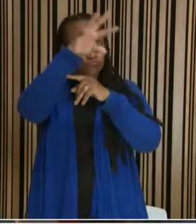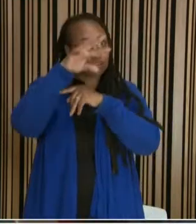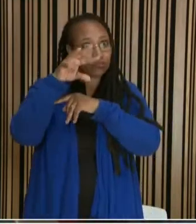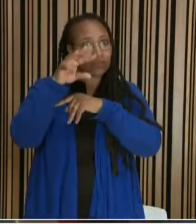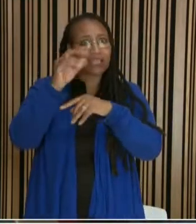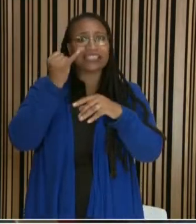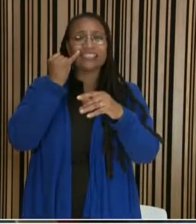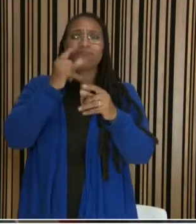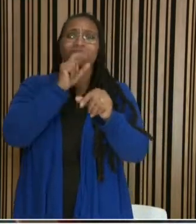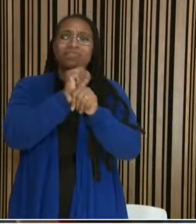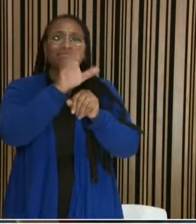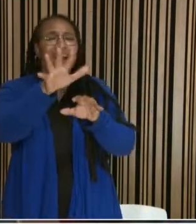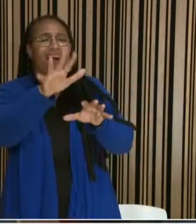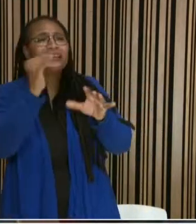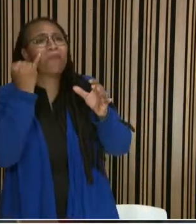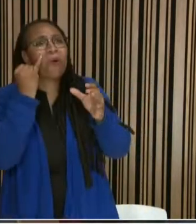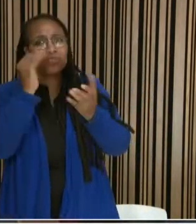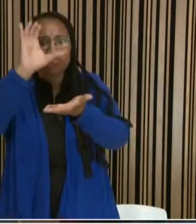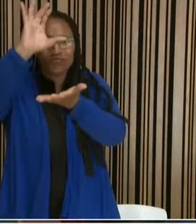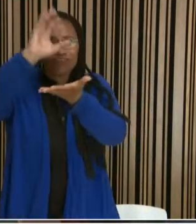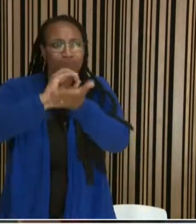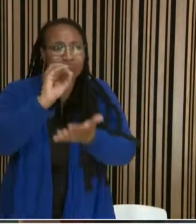Does that answer your question?